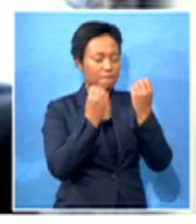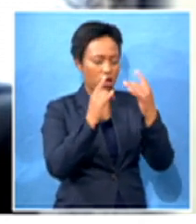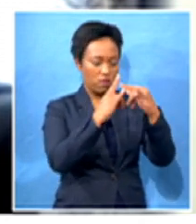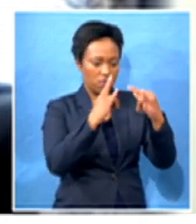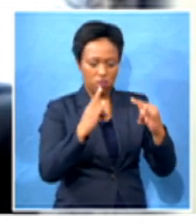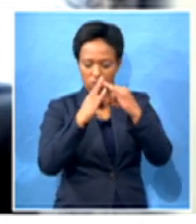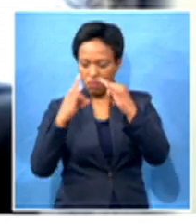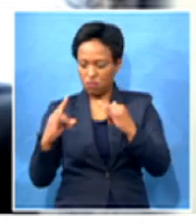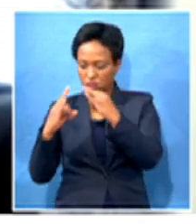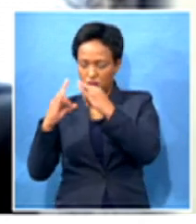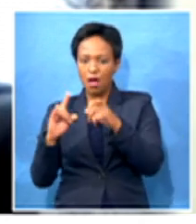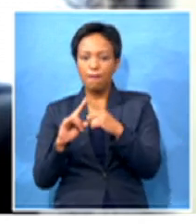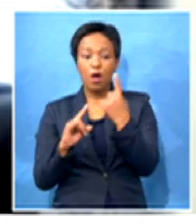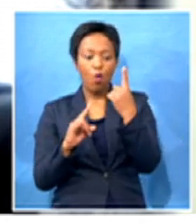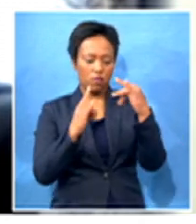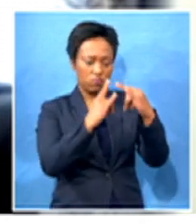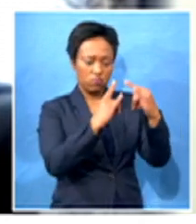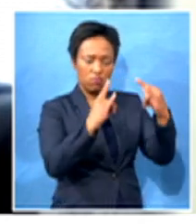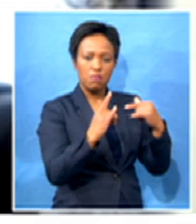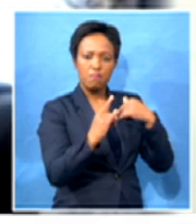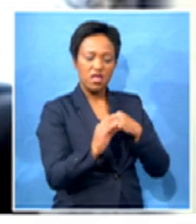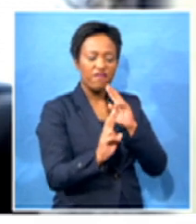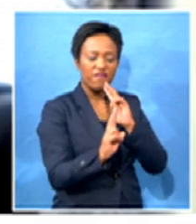talking of one shelter I visited.